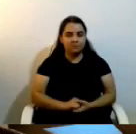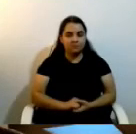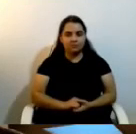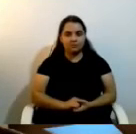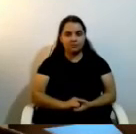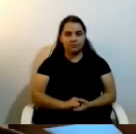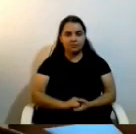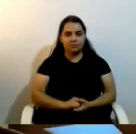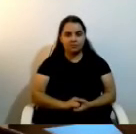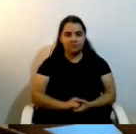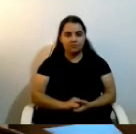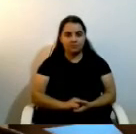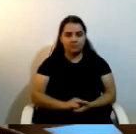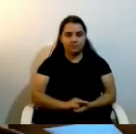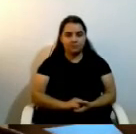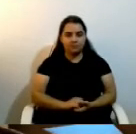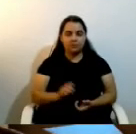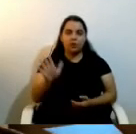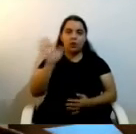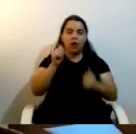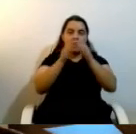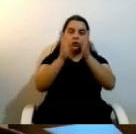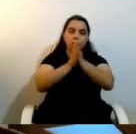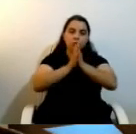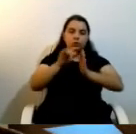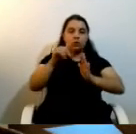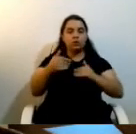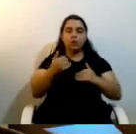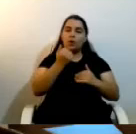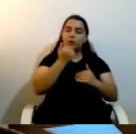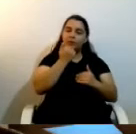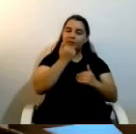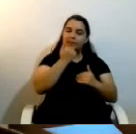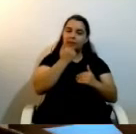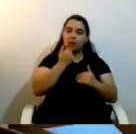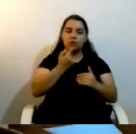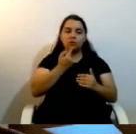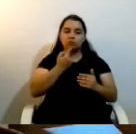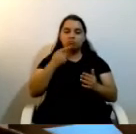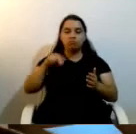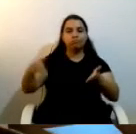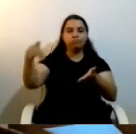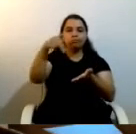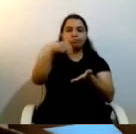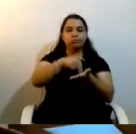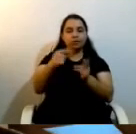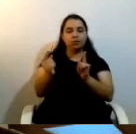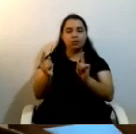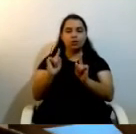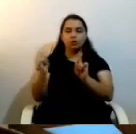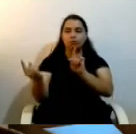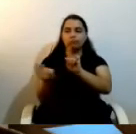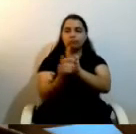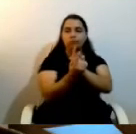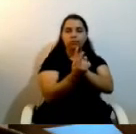everybody, I'm pleased to be with you again. Last time we met, that